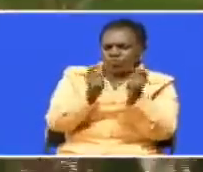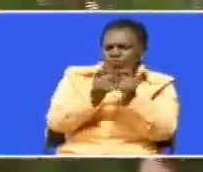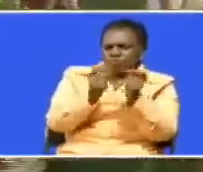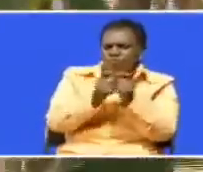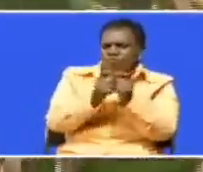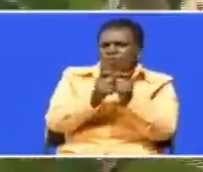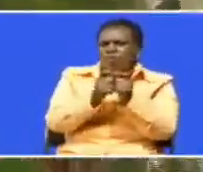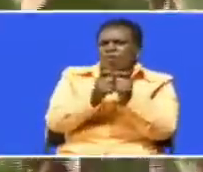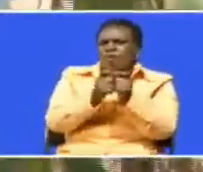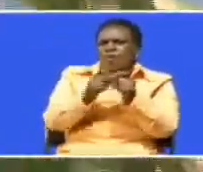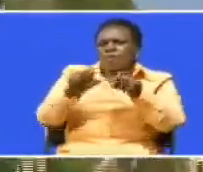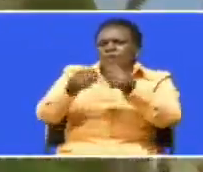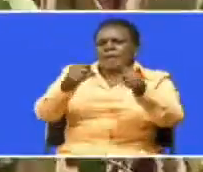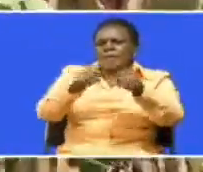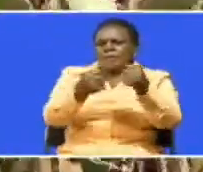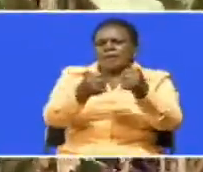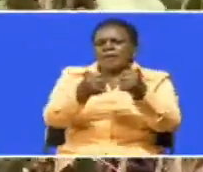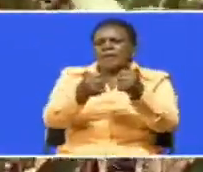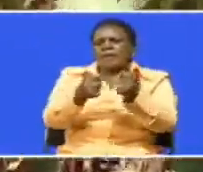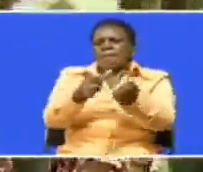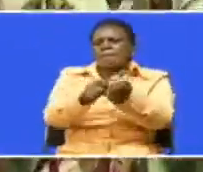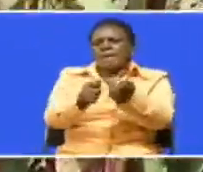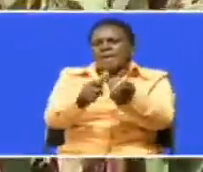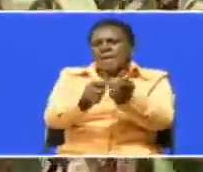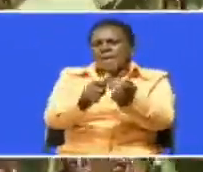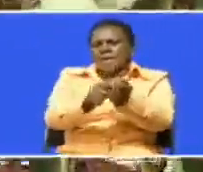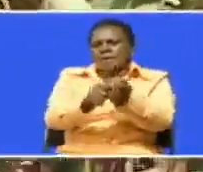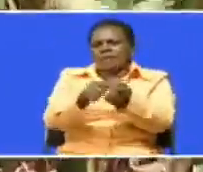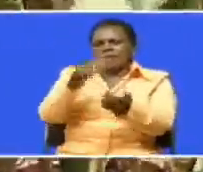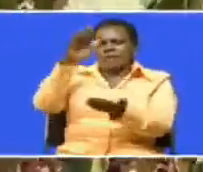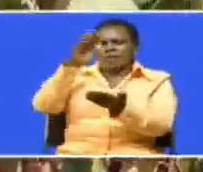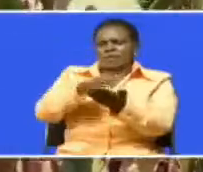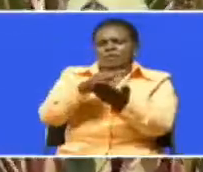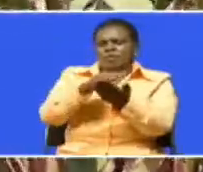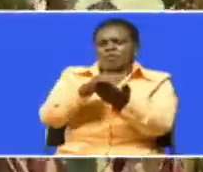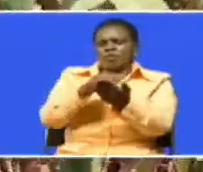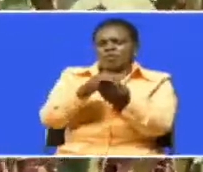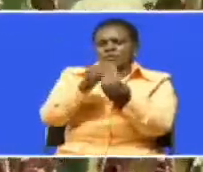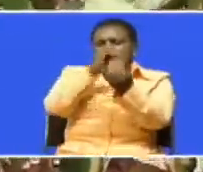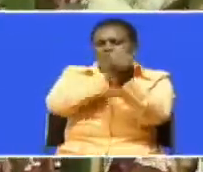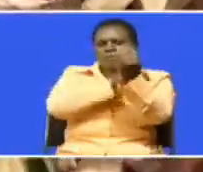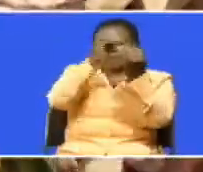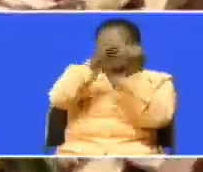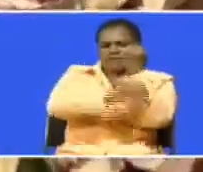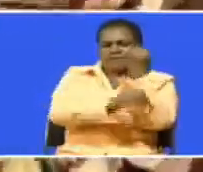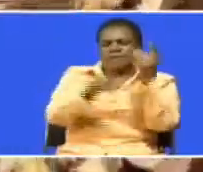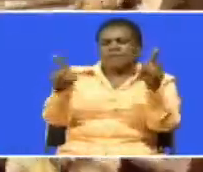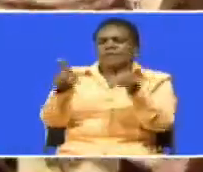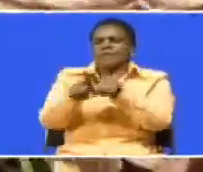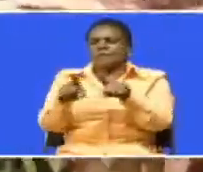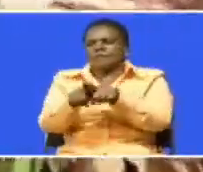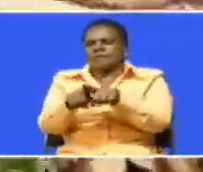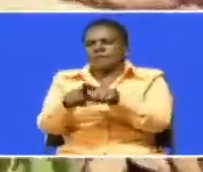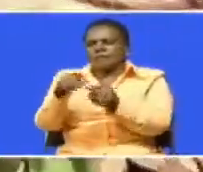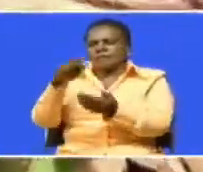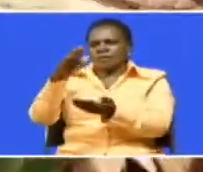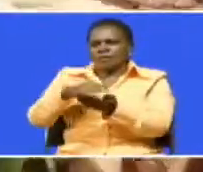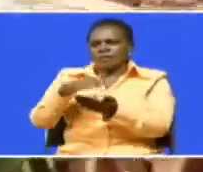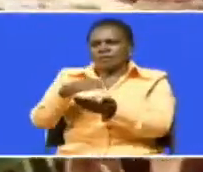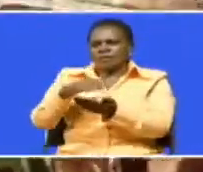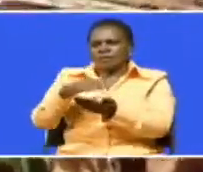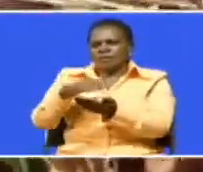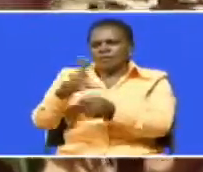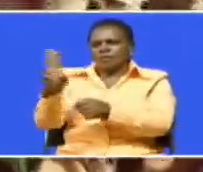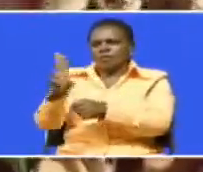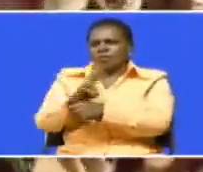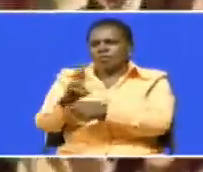been a headache to many maize farmers, and is said to not only reduce the loss encountered by farmers, but also reduce the high level